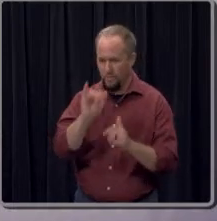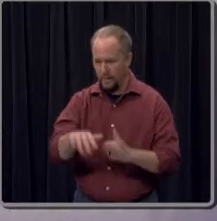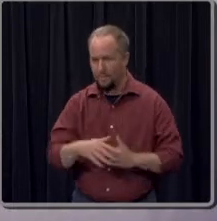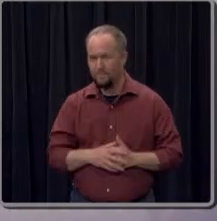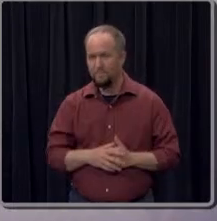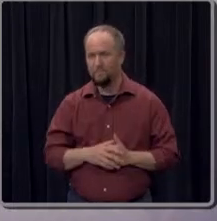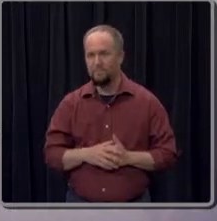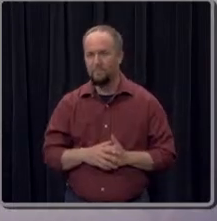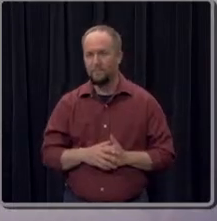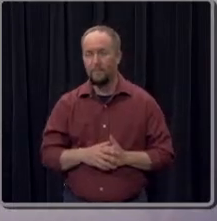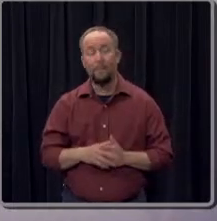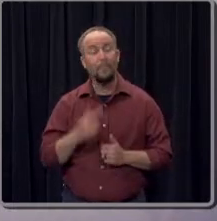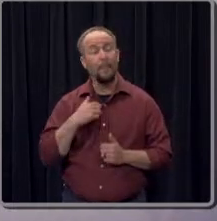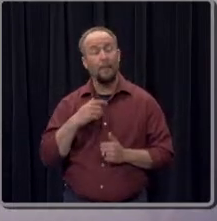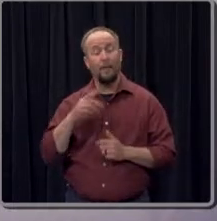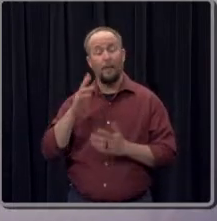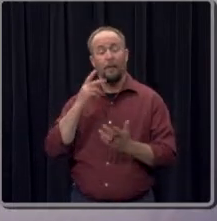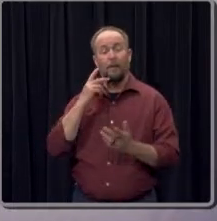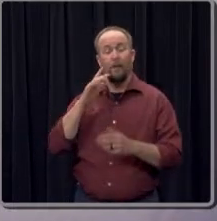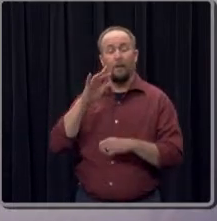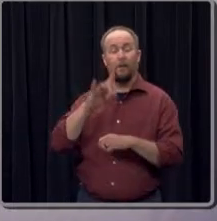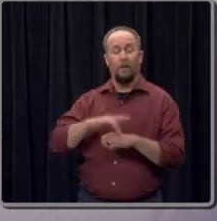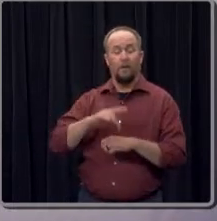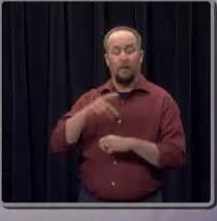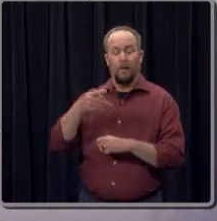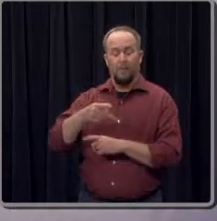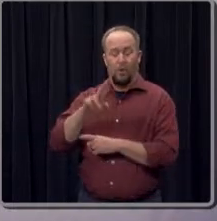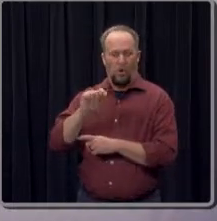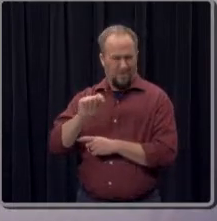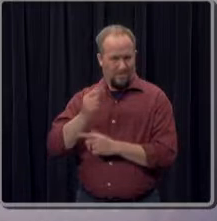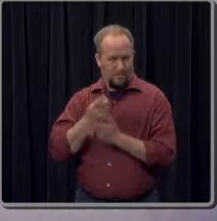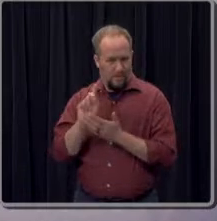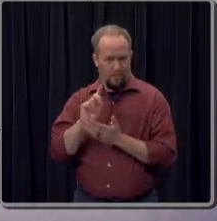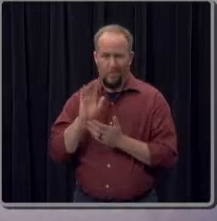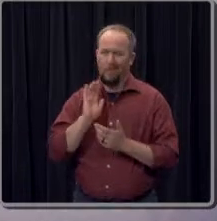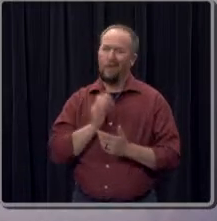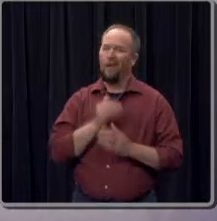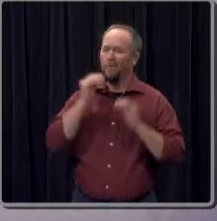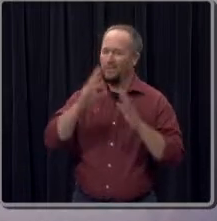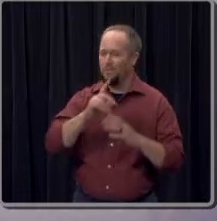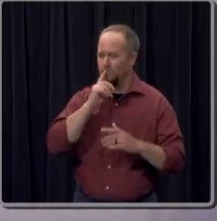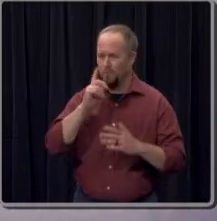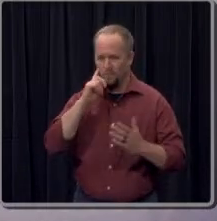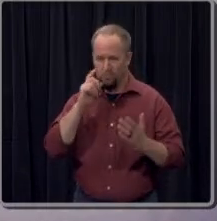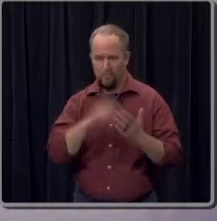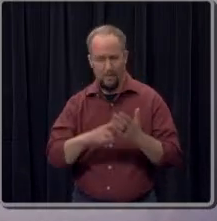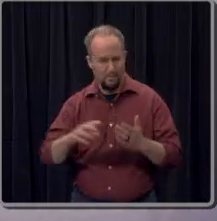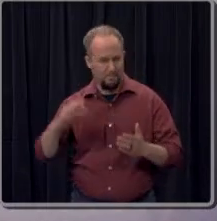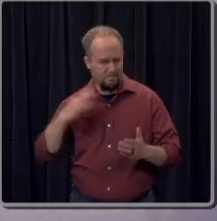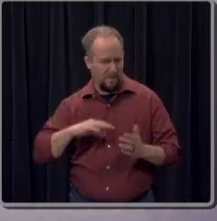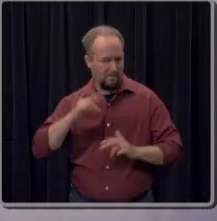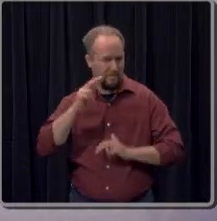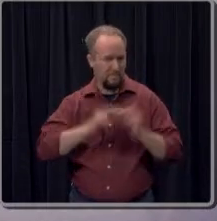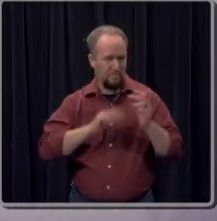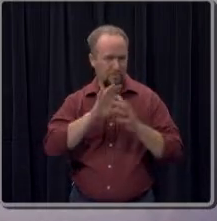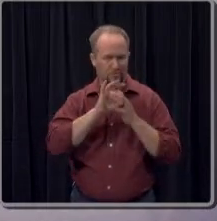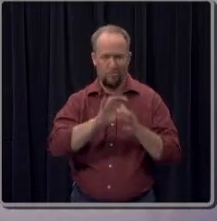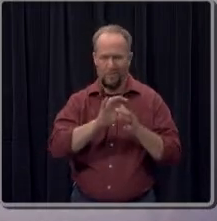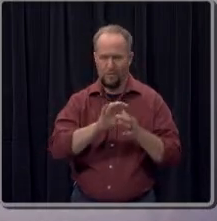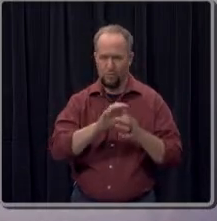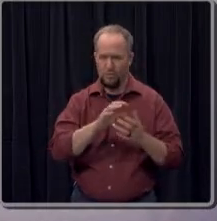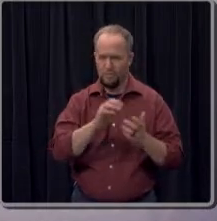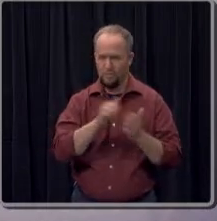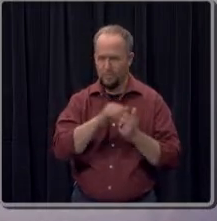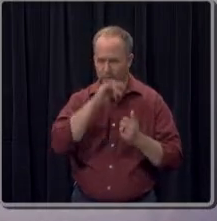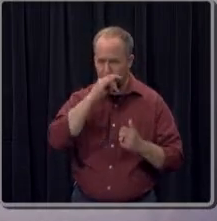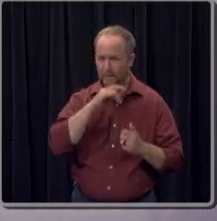I was at PRT last week, and our teachers all absolutely recognize the benefit of building relationships with kids. And